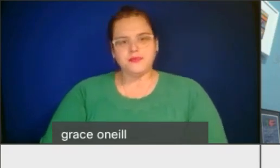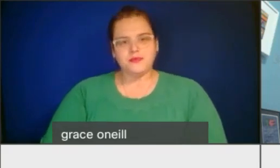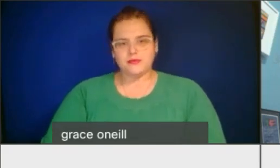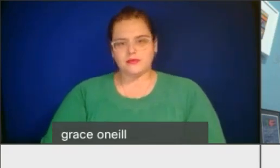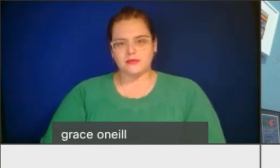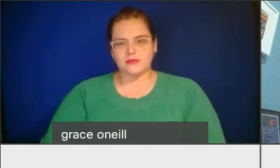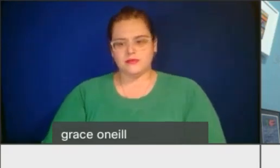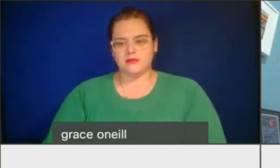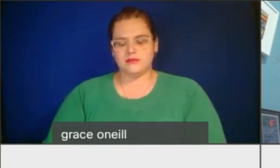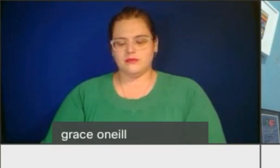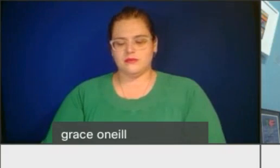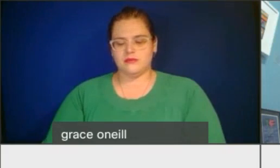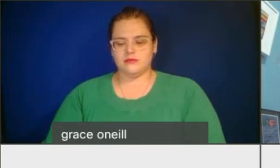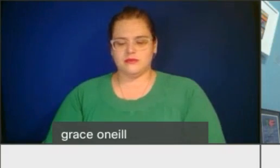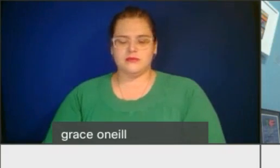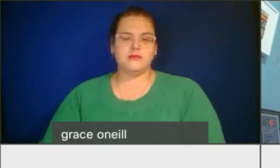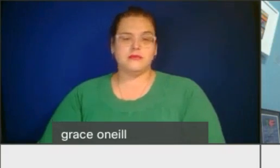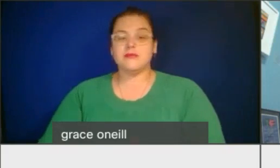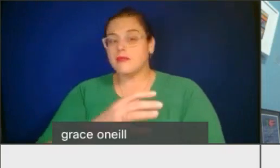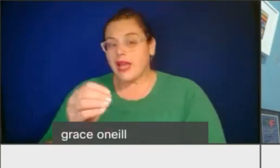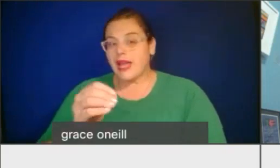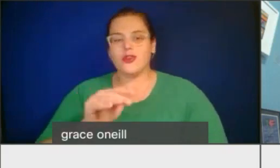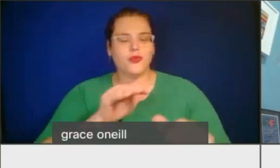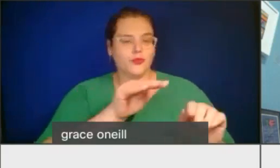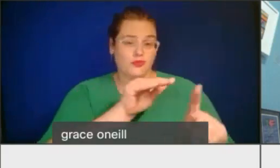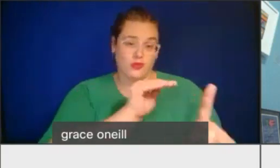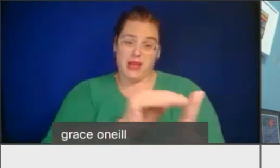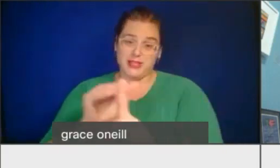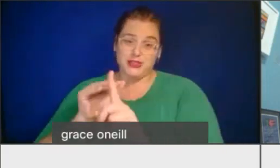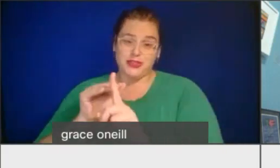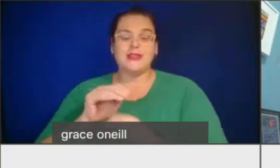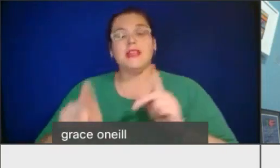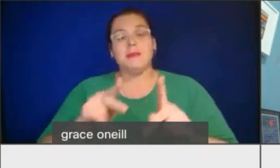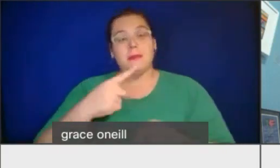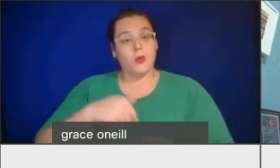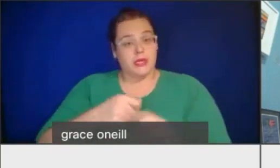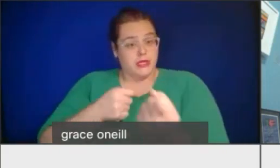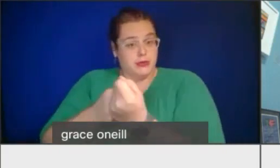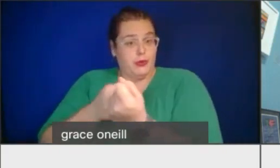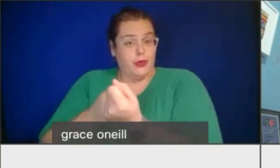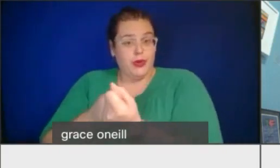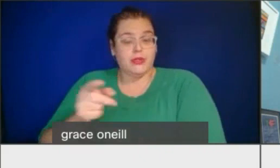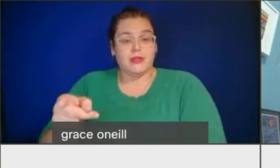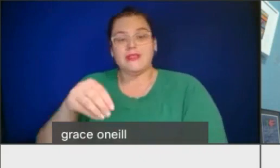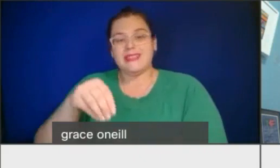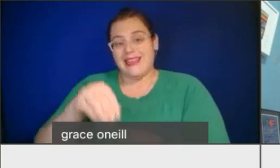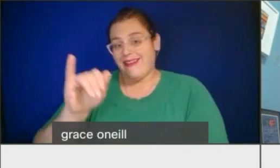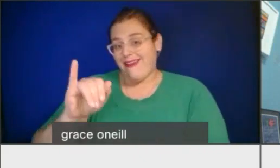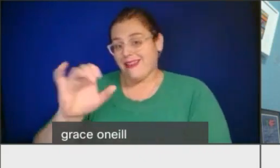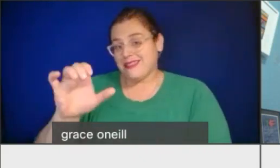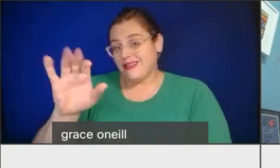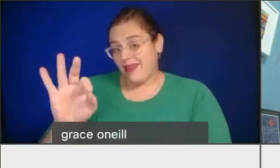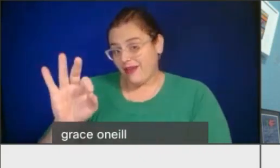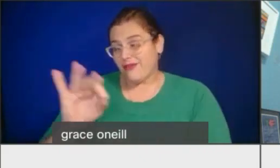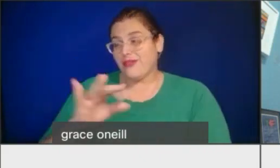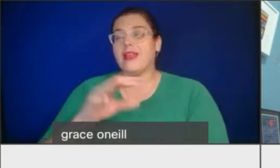And just as a reminder, the folks that we support in intermediate care facilities and